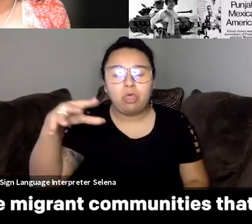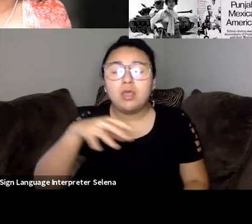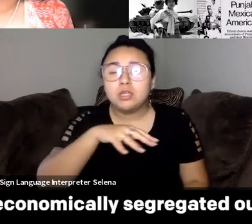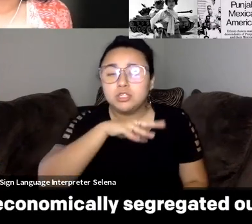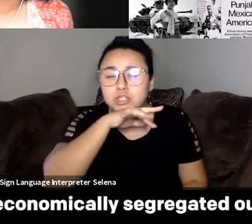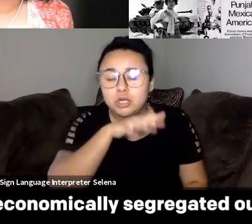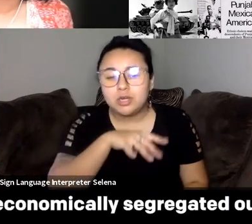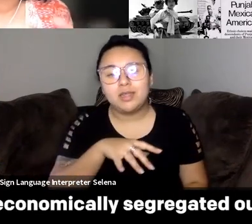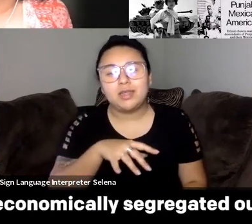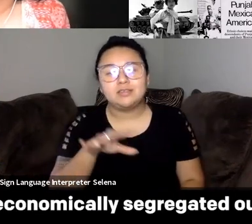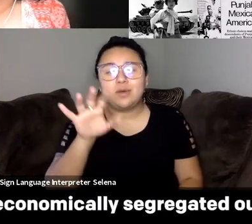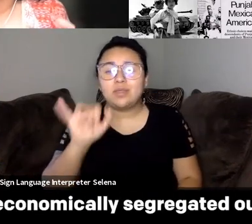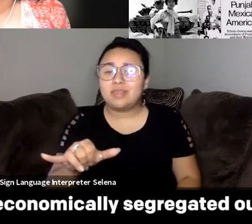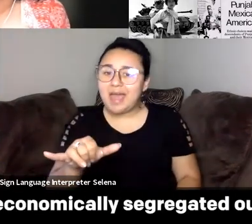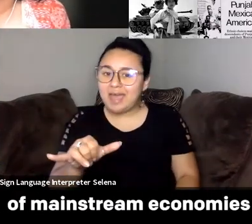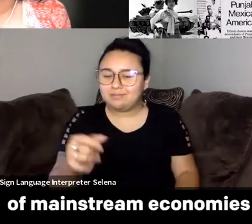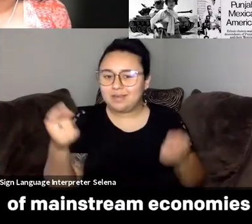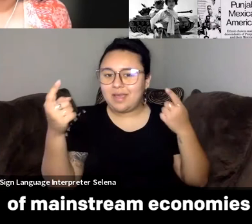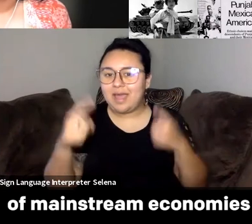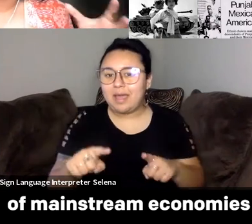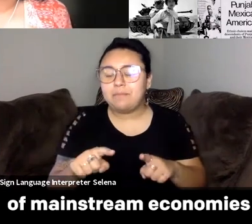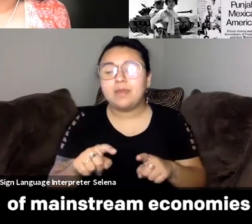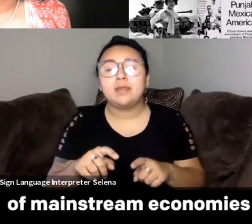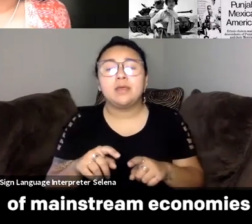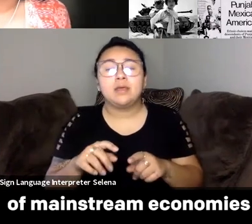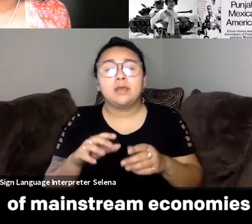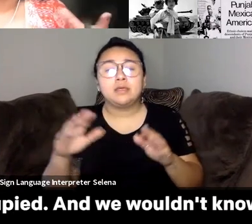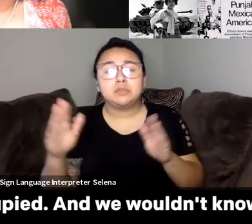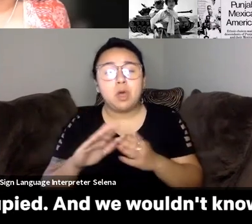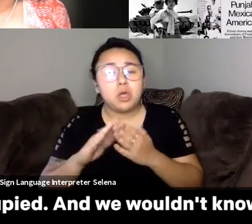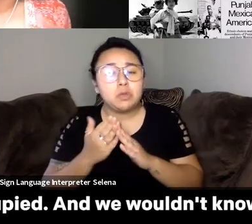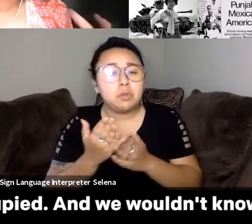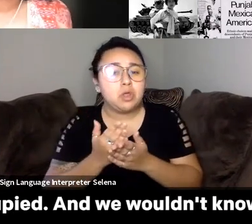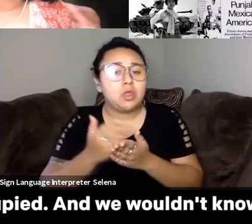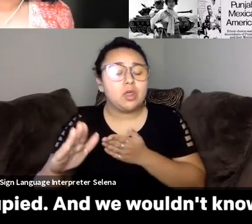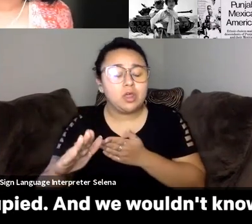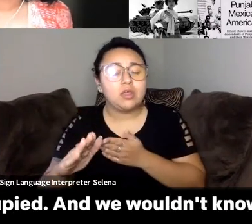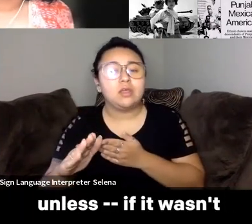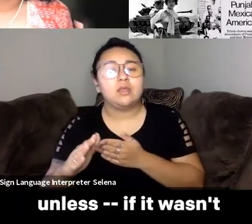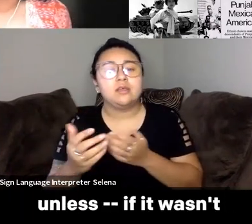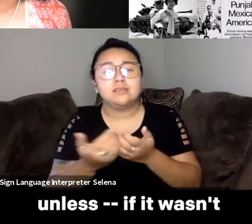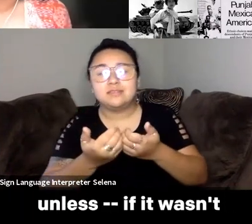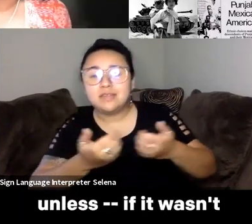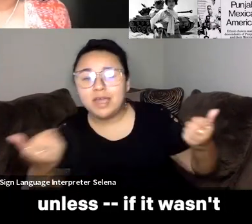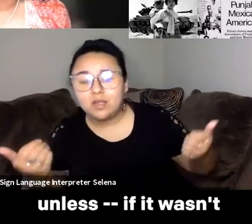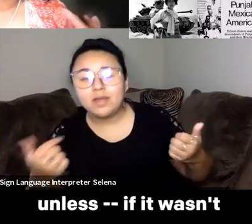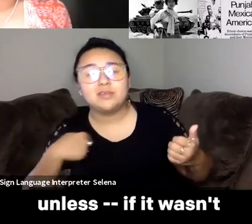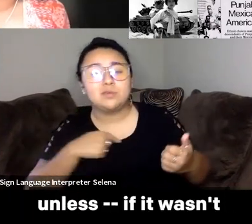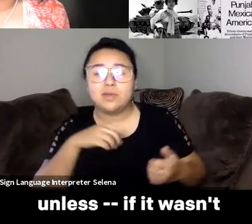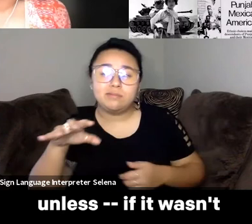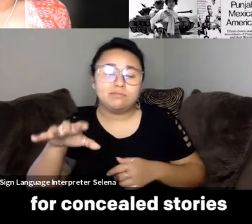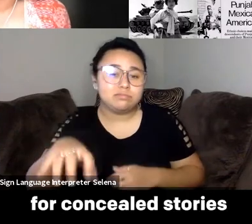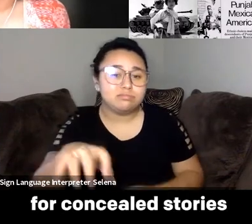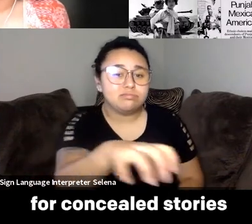that were economically segregated out of mainstream economies occupied. And we wouldn't know this unless, if